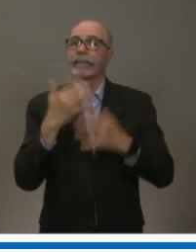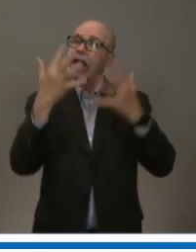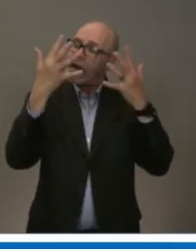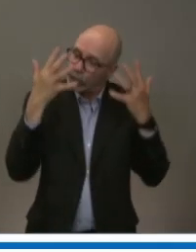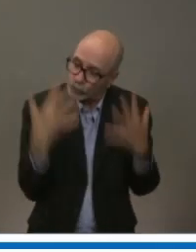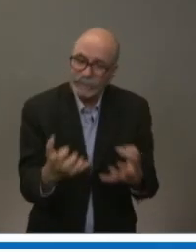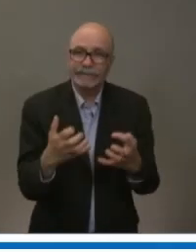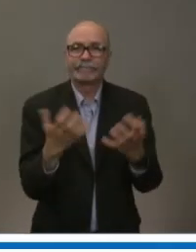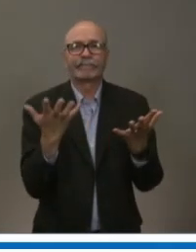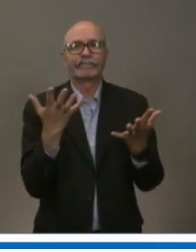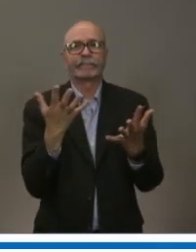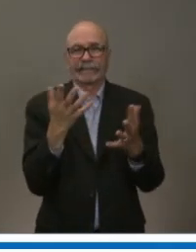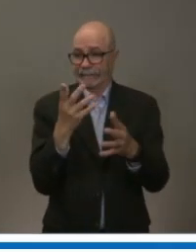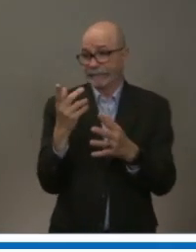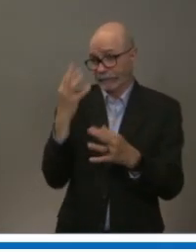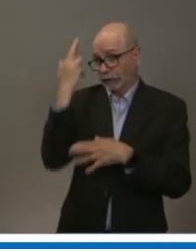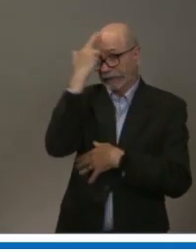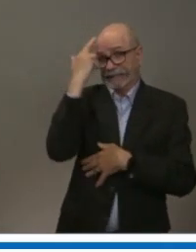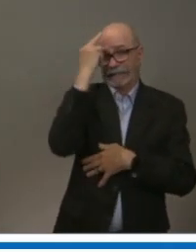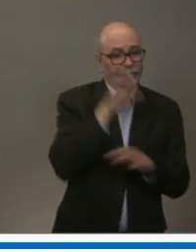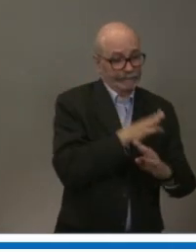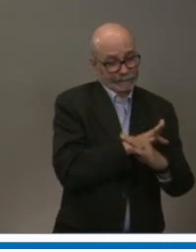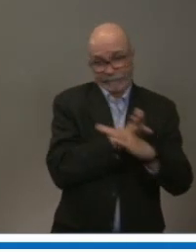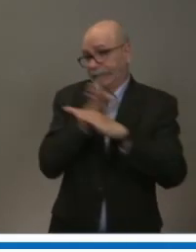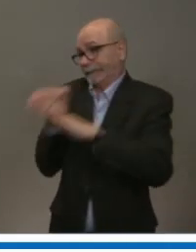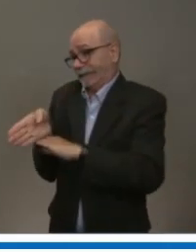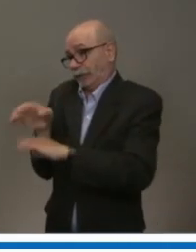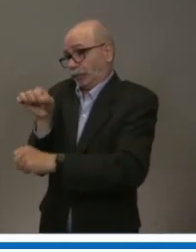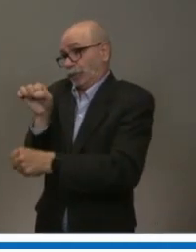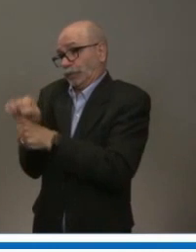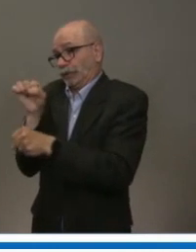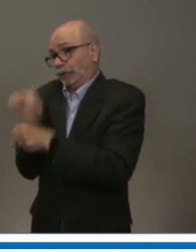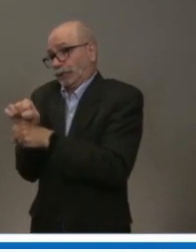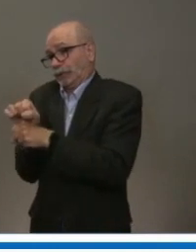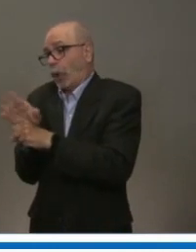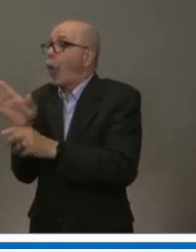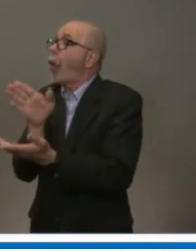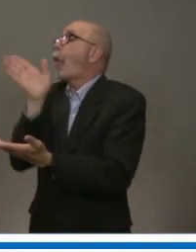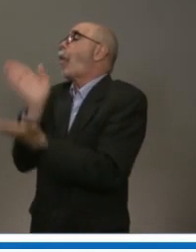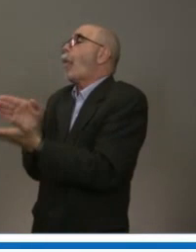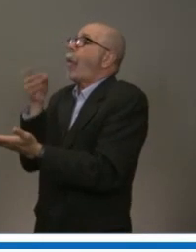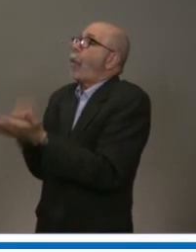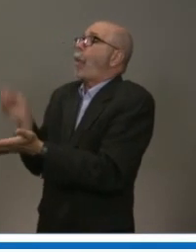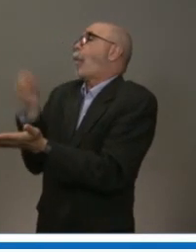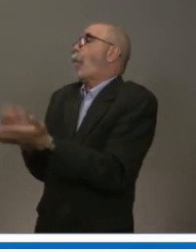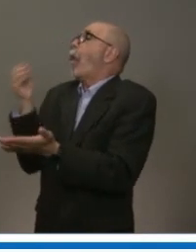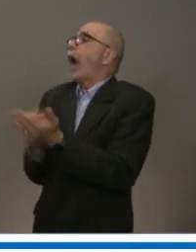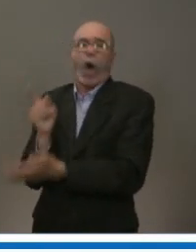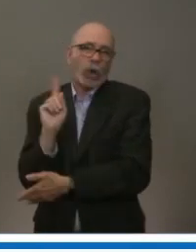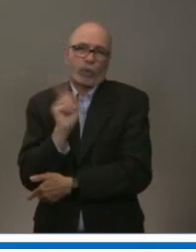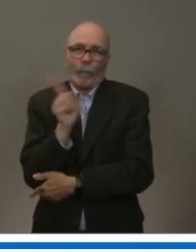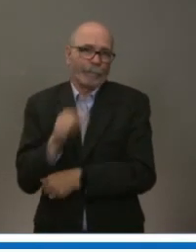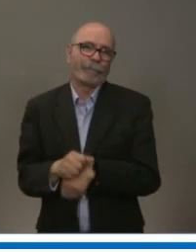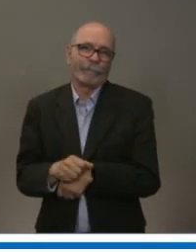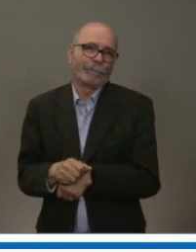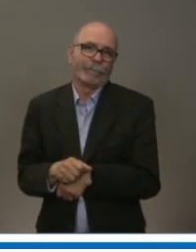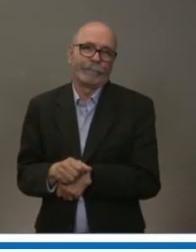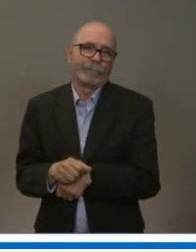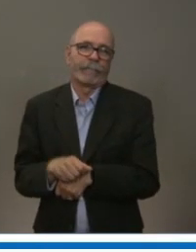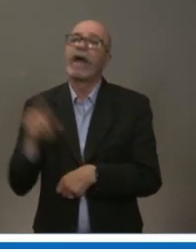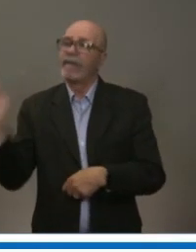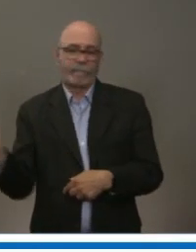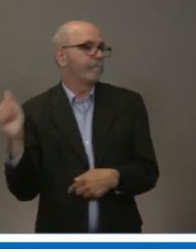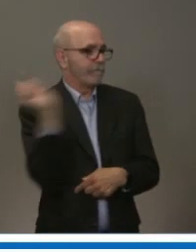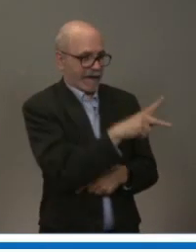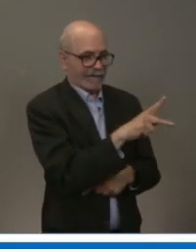then we expect them to go directly home. That's all the time we have for questions today. Go ahead, Premier. Thank you, Tina. As you